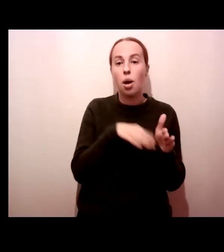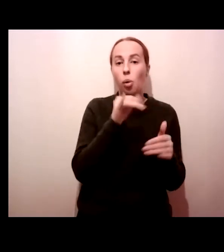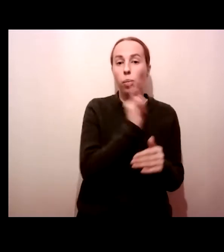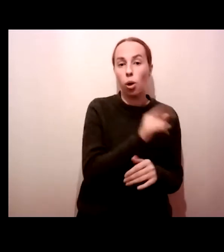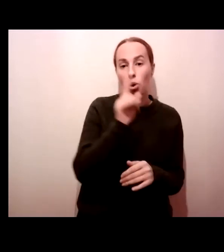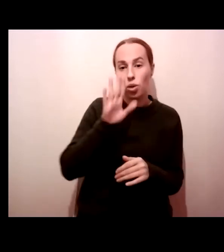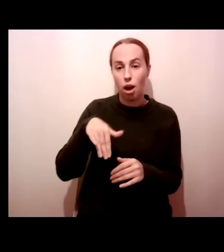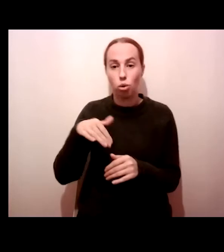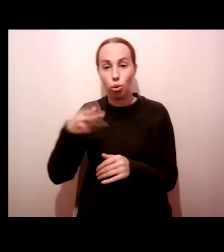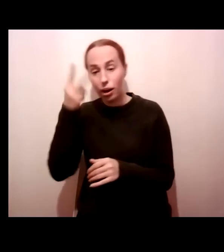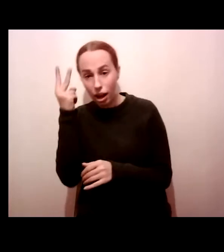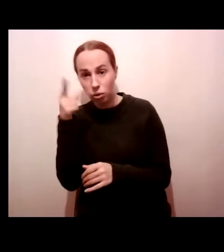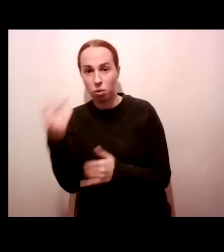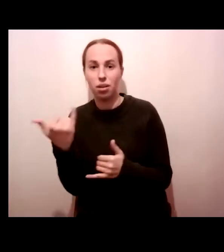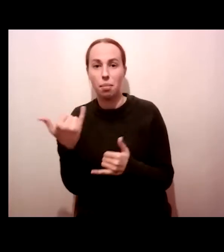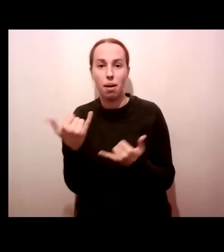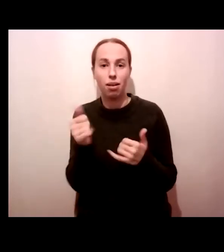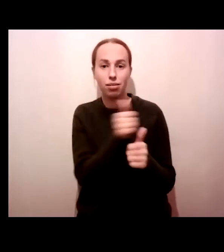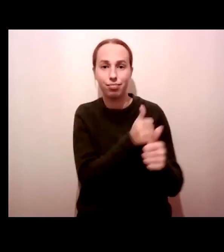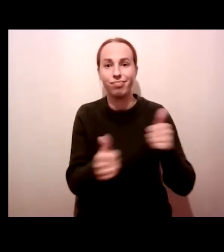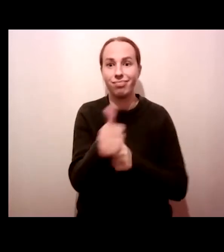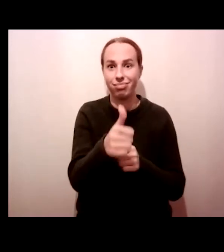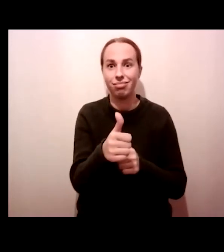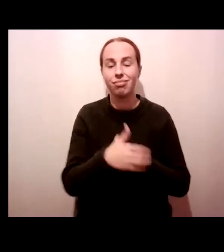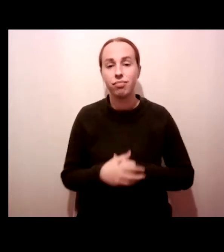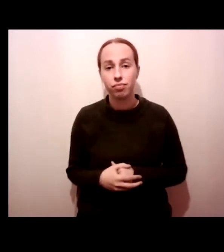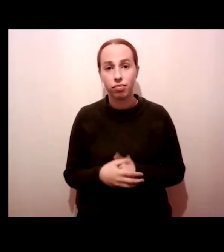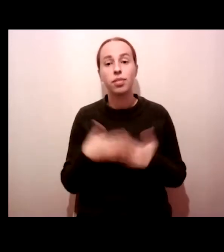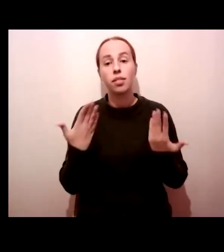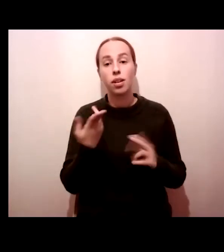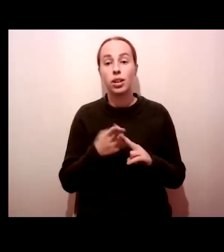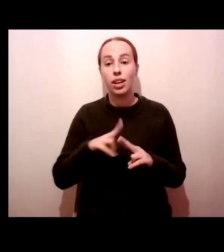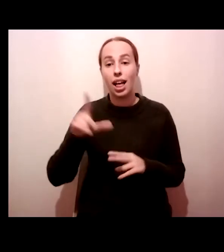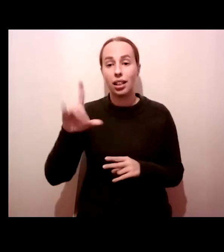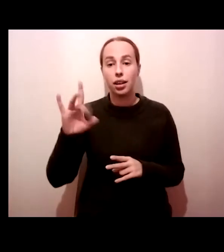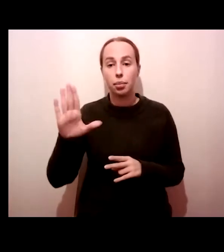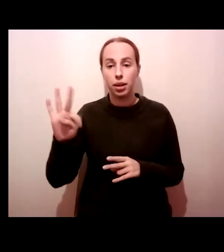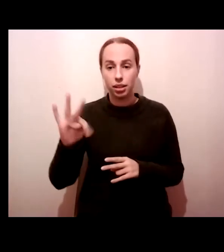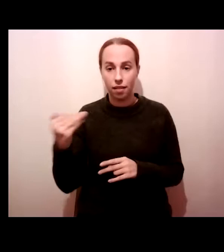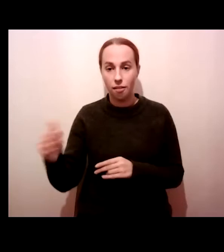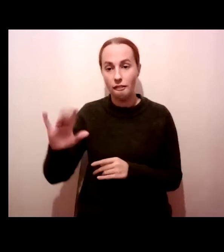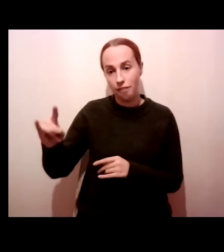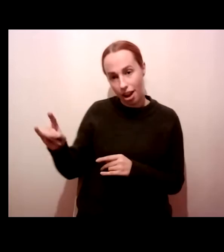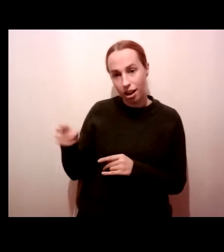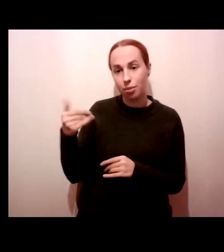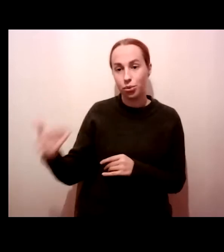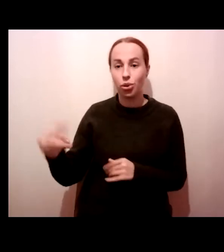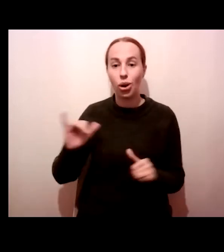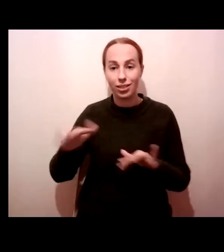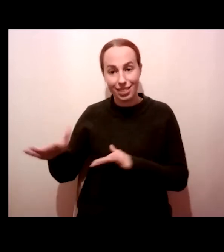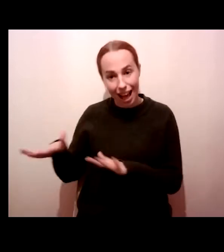pagalbos sistemų nebuvimas LGBT moksleiviams of support systems